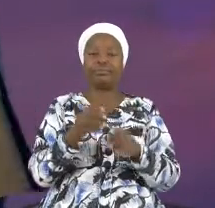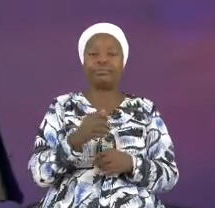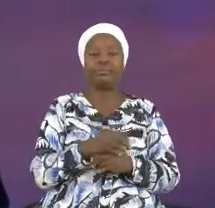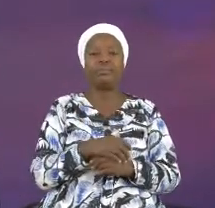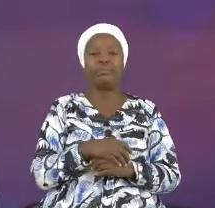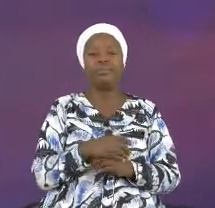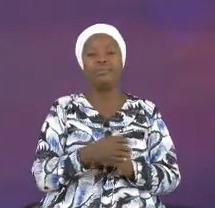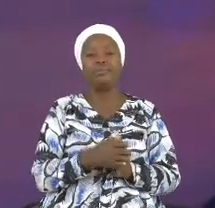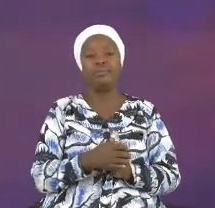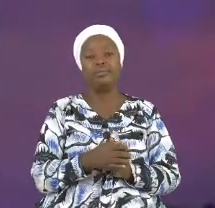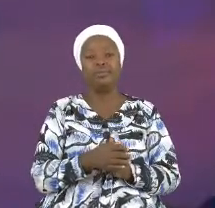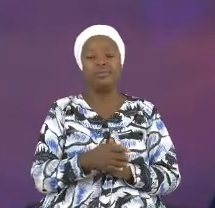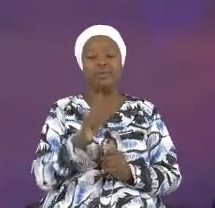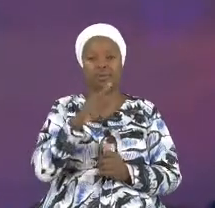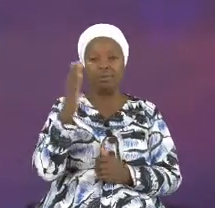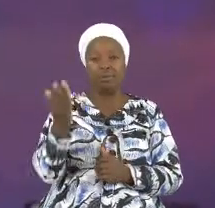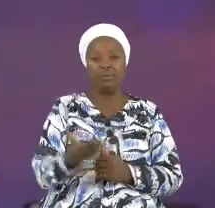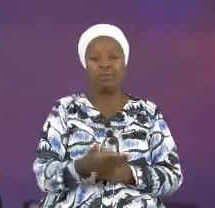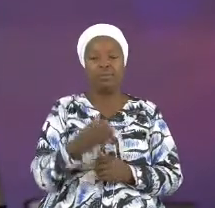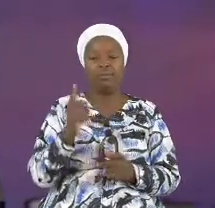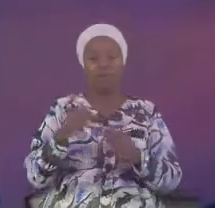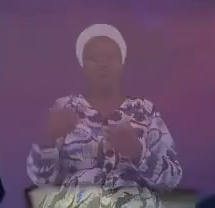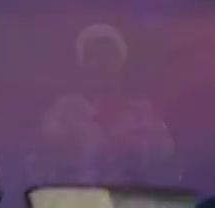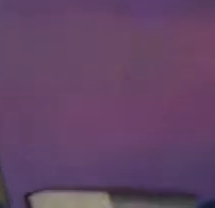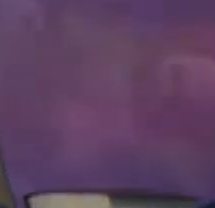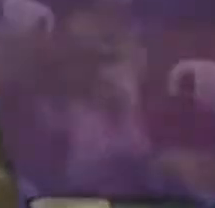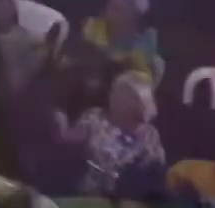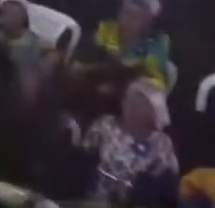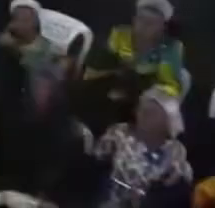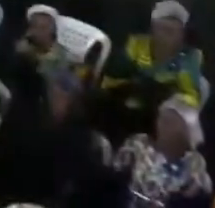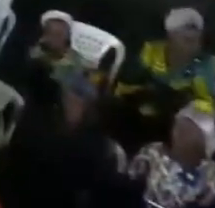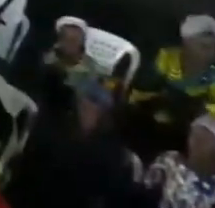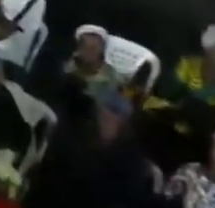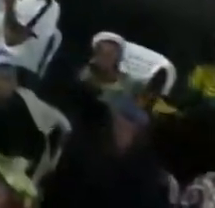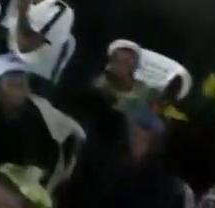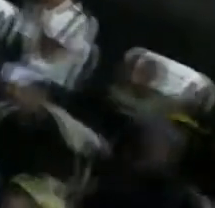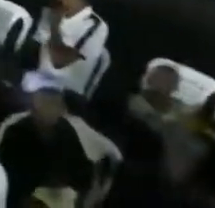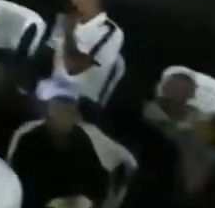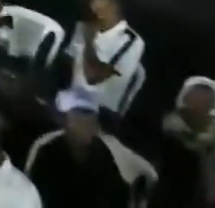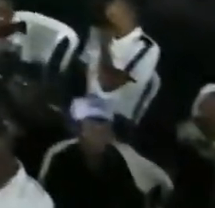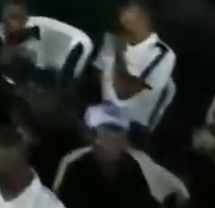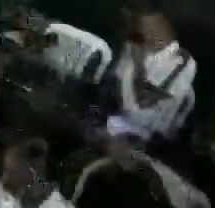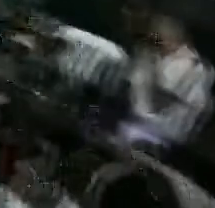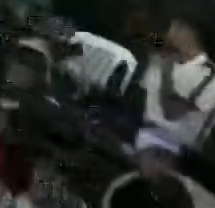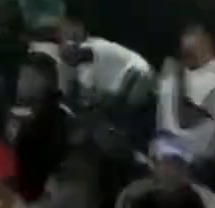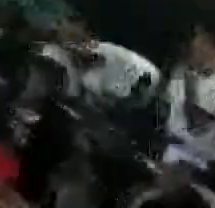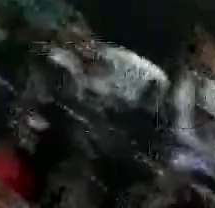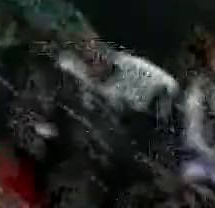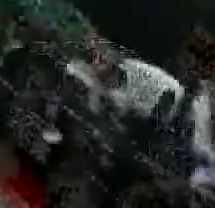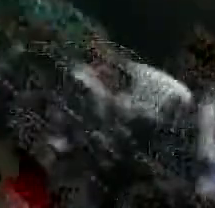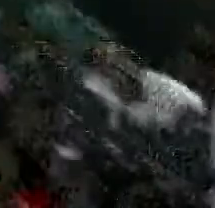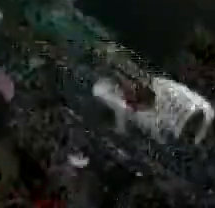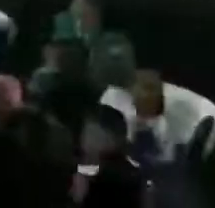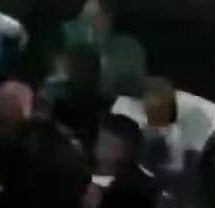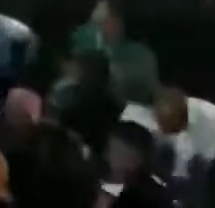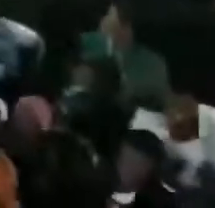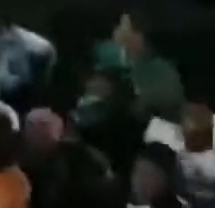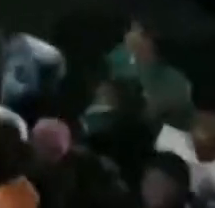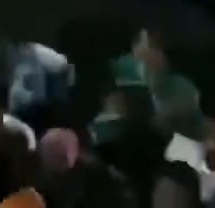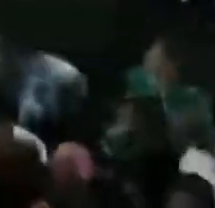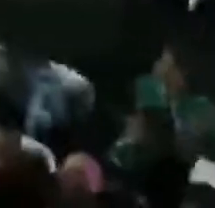You're welcome to your newfound faith. You're now a child of God. You cannot tell lies.